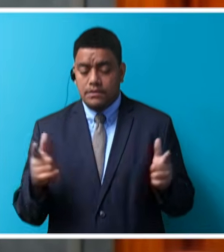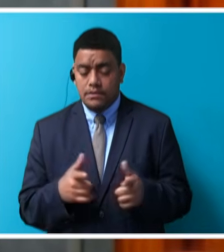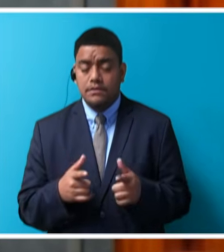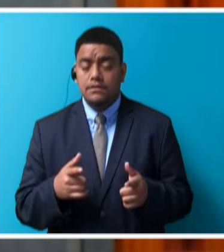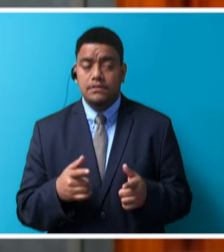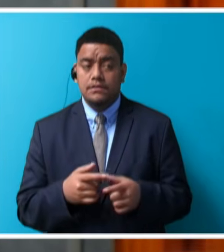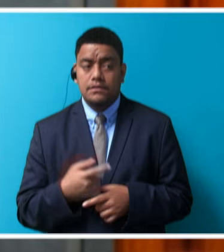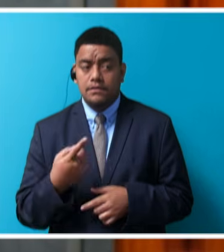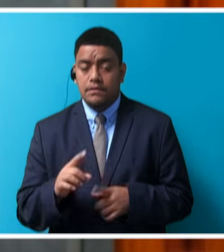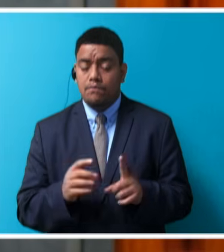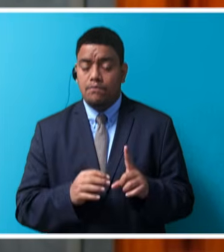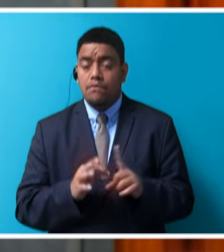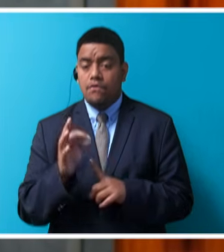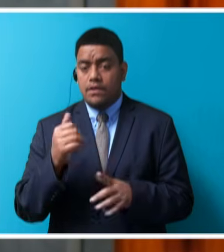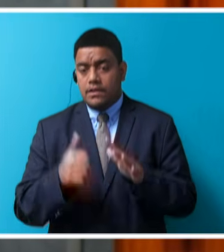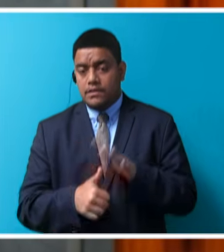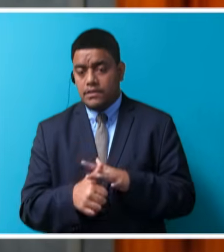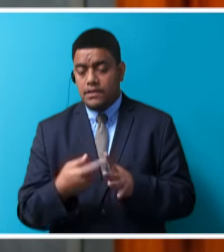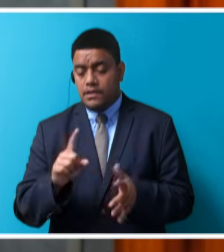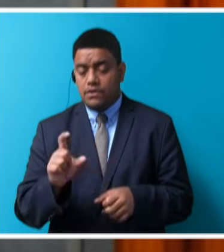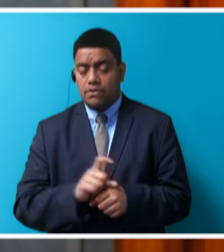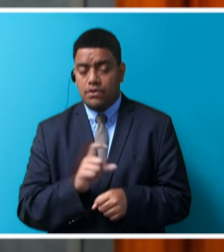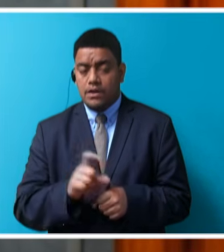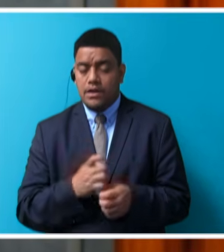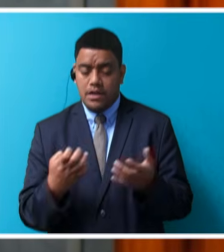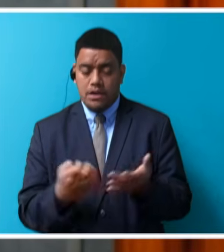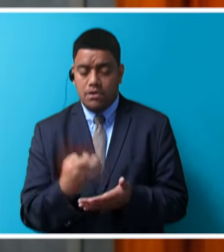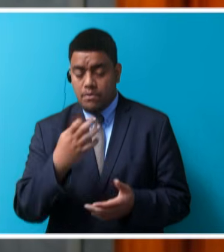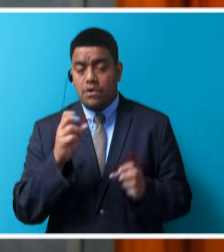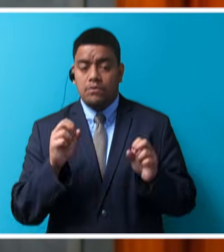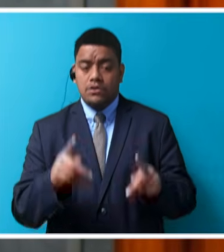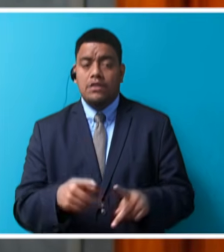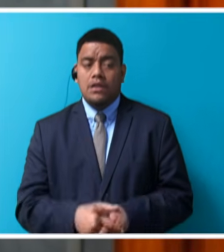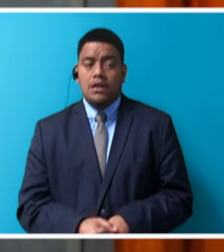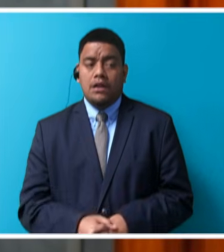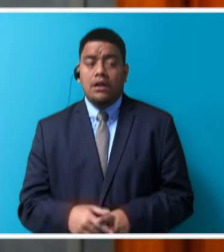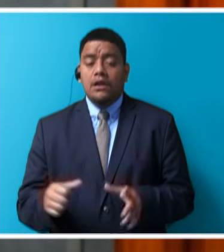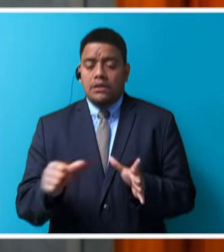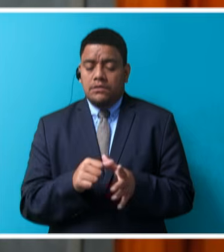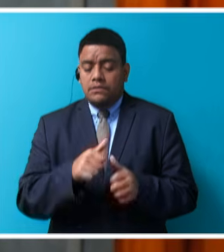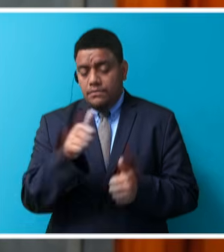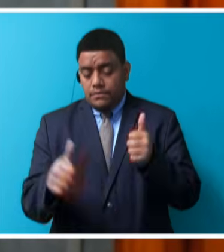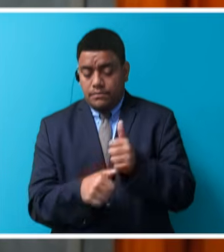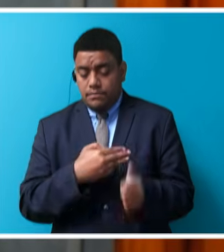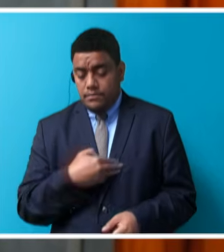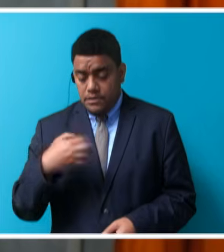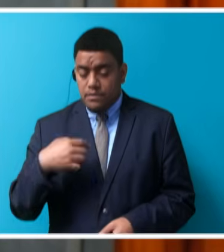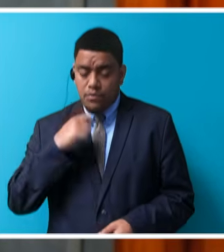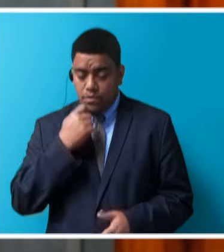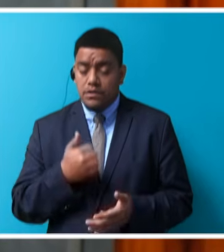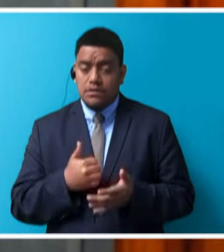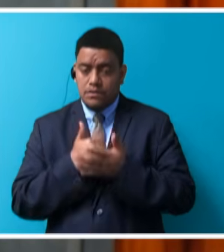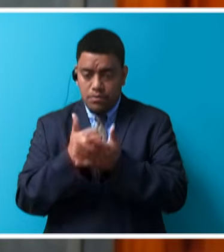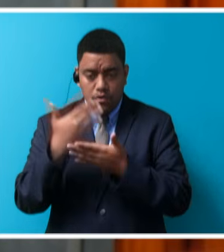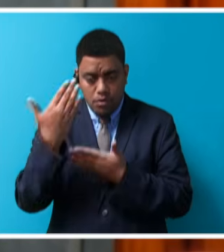vulnerability, improve access, and create economic opportunity. As Assistant Minister, I will support my Honorable